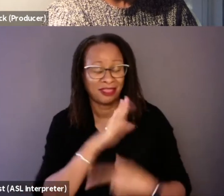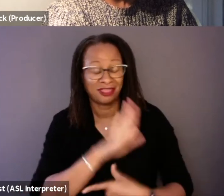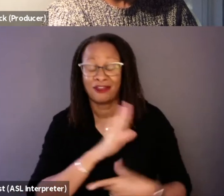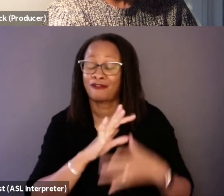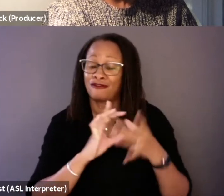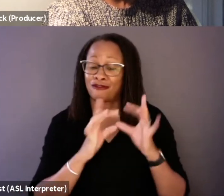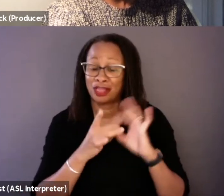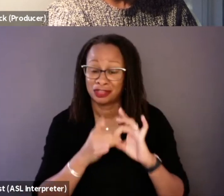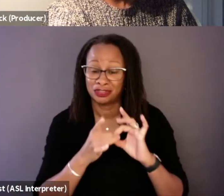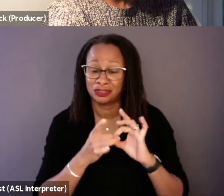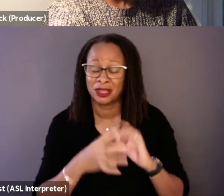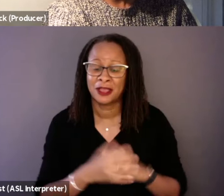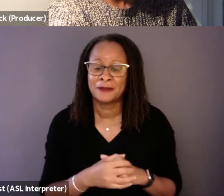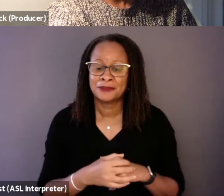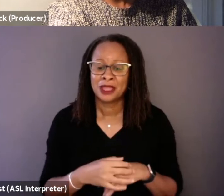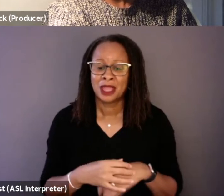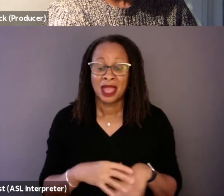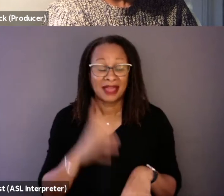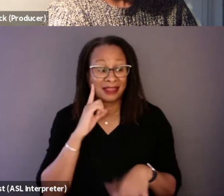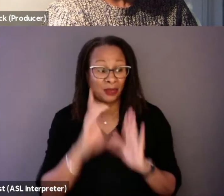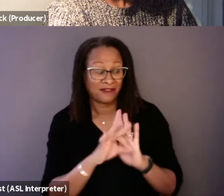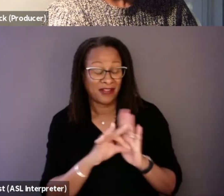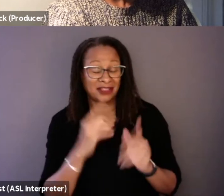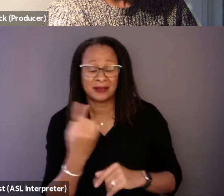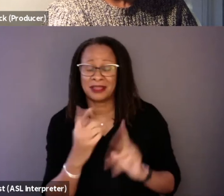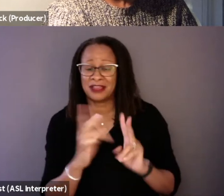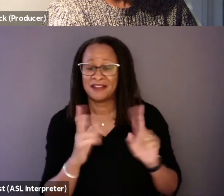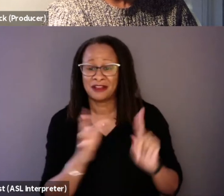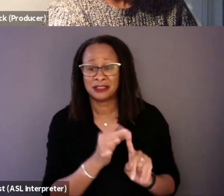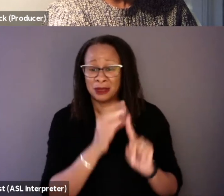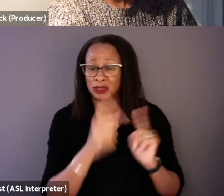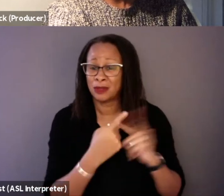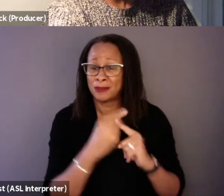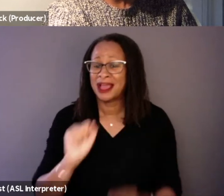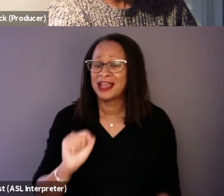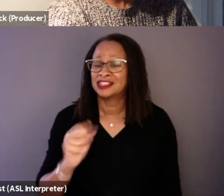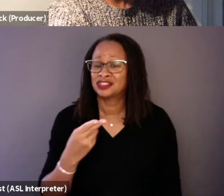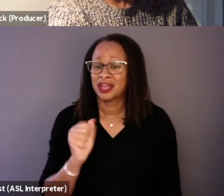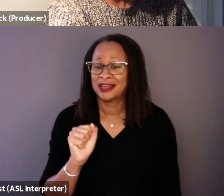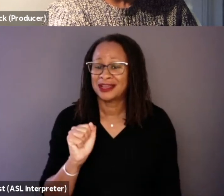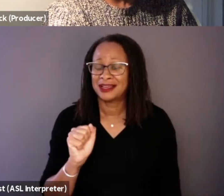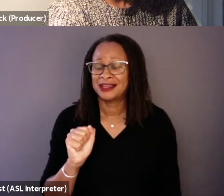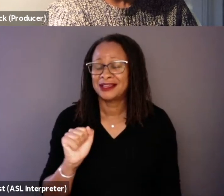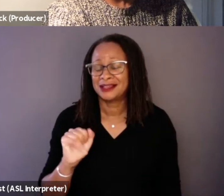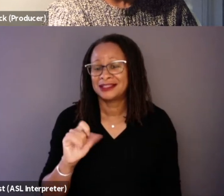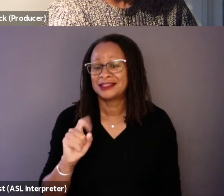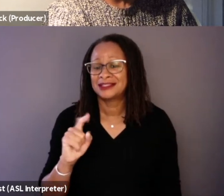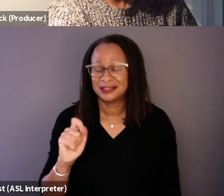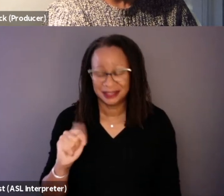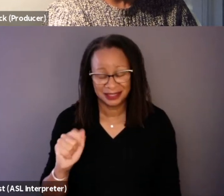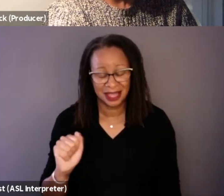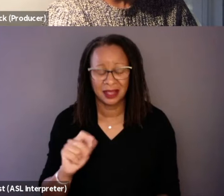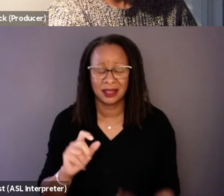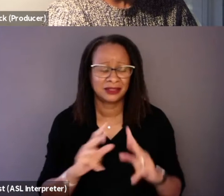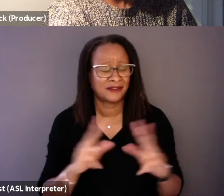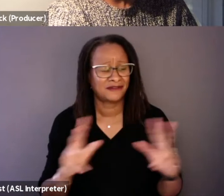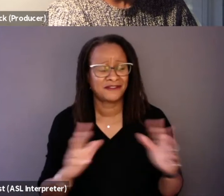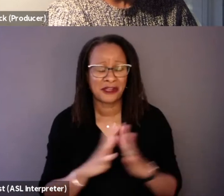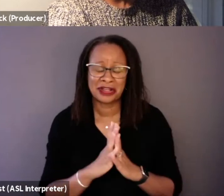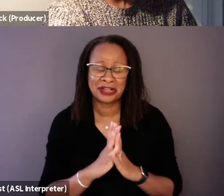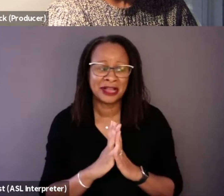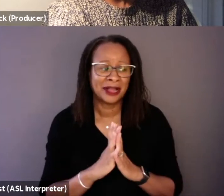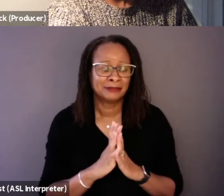think, we knew there was something really special about Shaista almost immediately when we met him. He just has this very disarming smile,